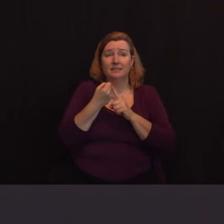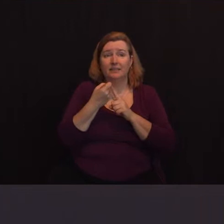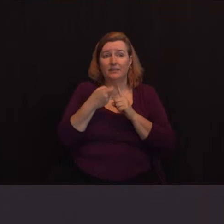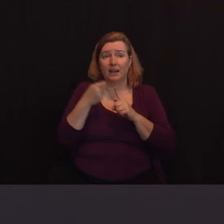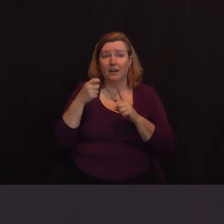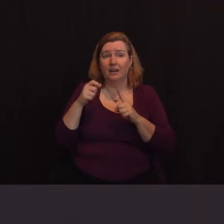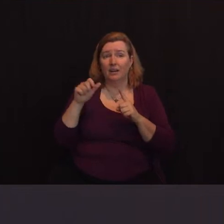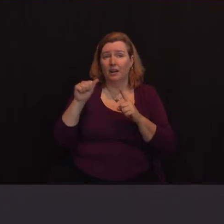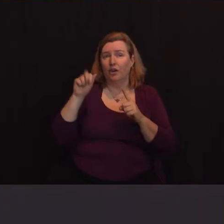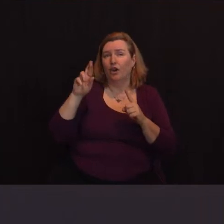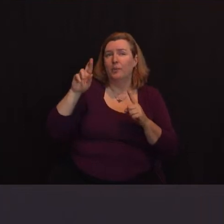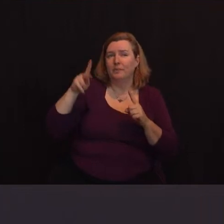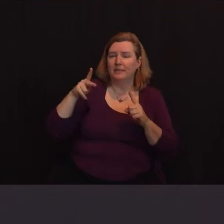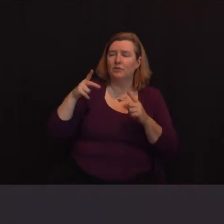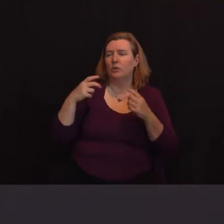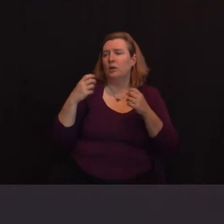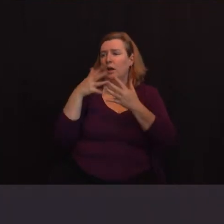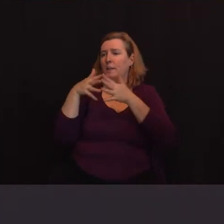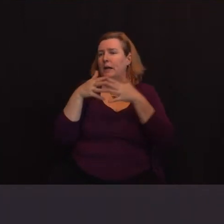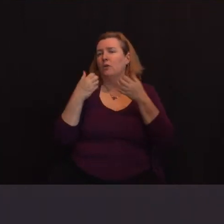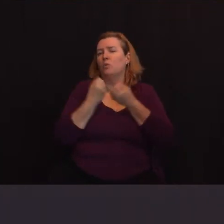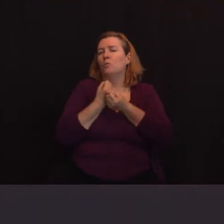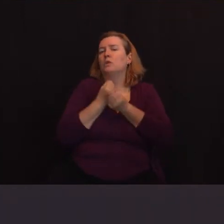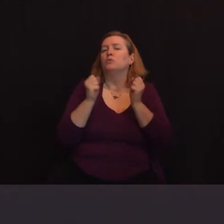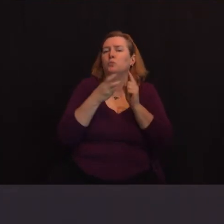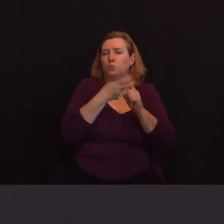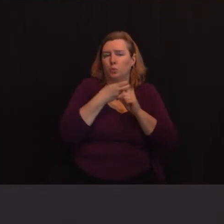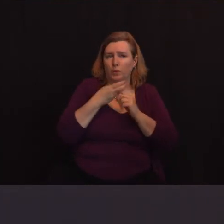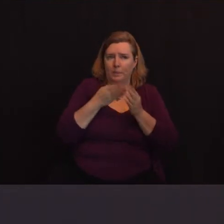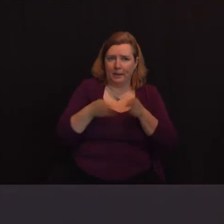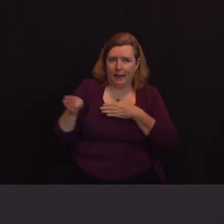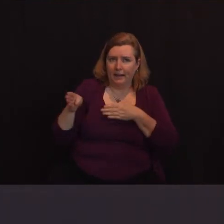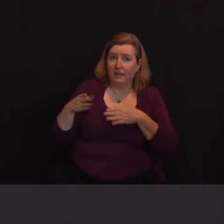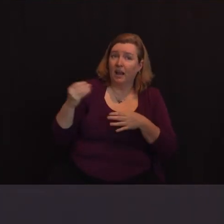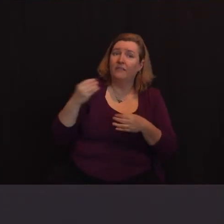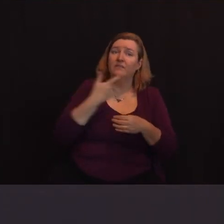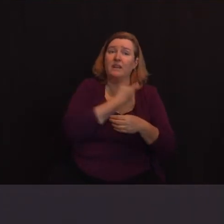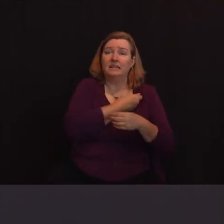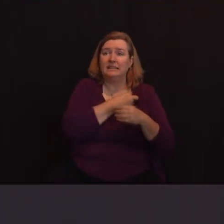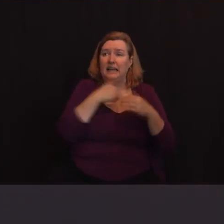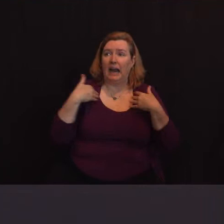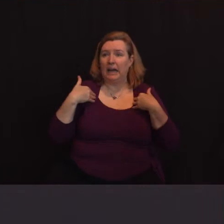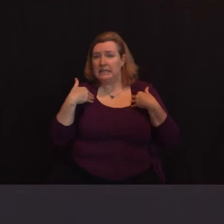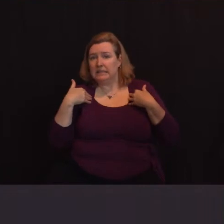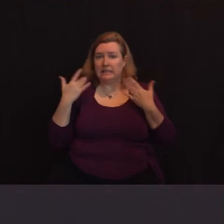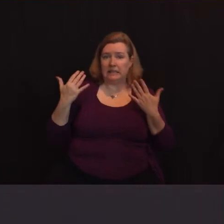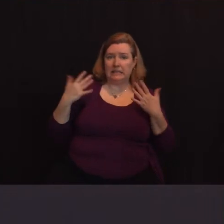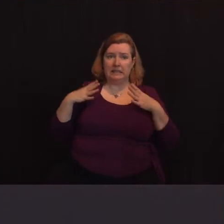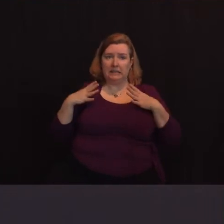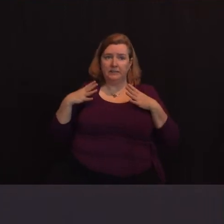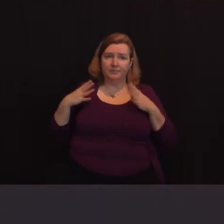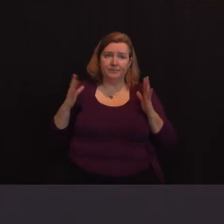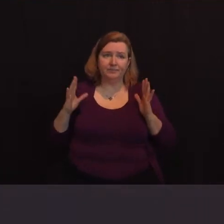the Commissioner, again on vaccine hesitancy, what demographics does the state need to reach to immunize 4.7 million people? You